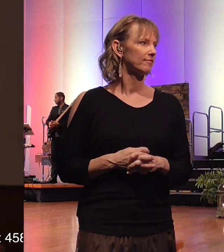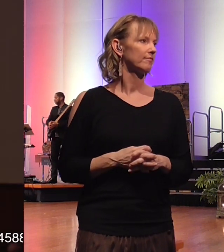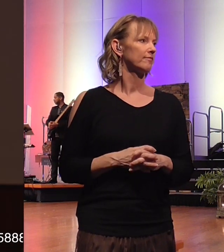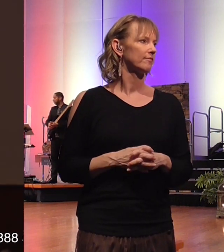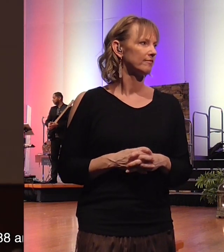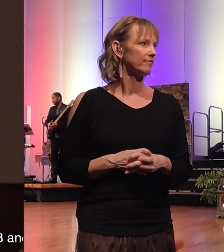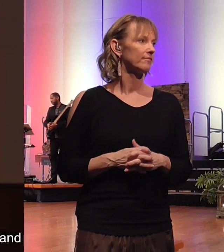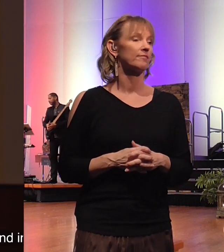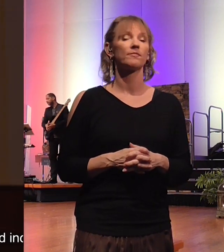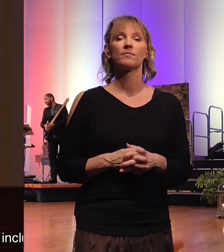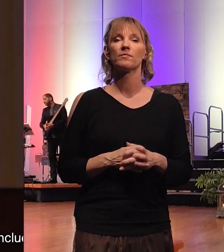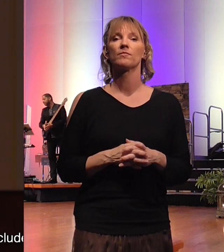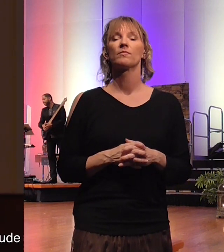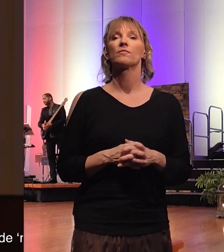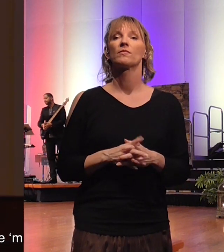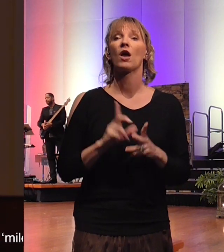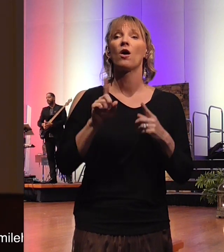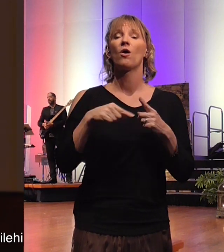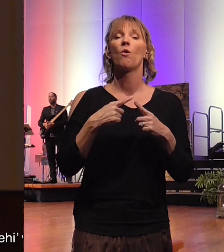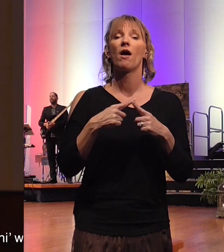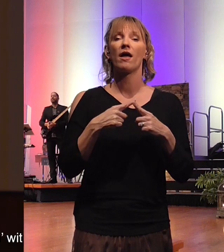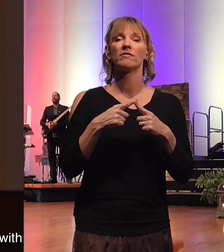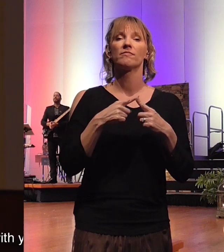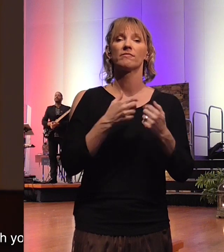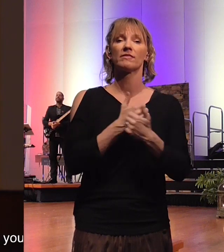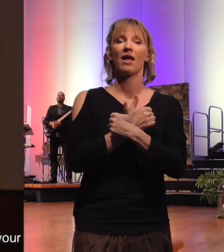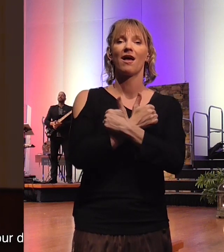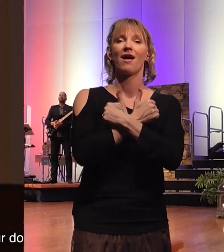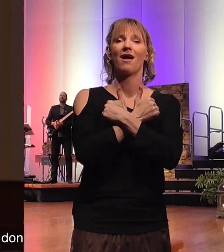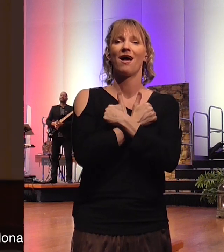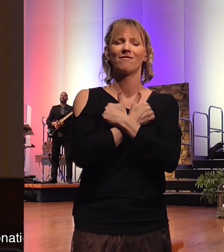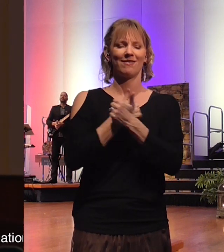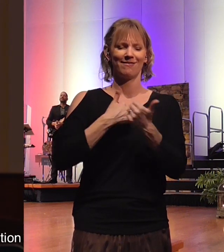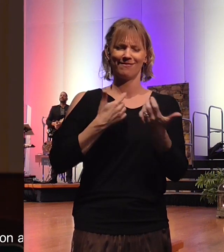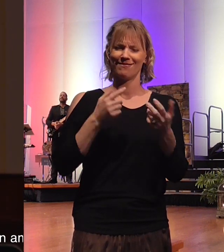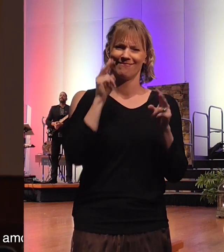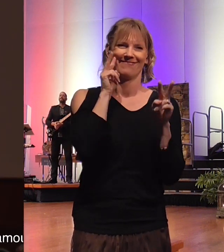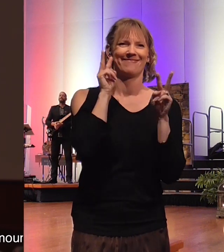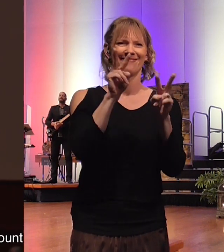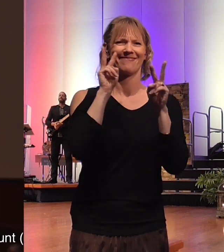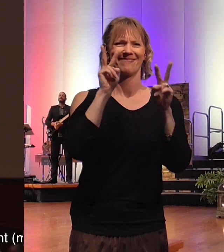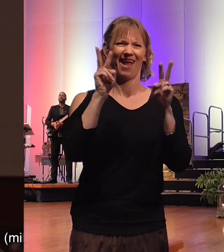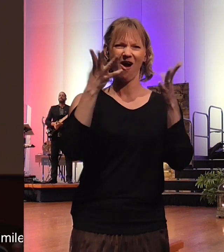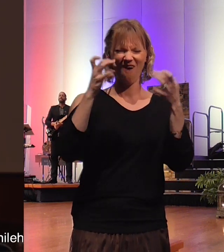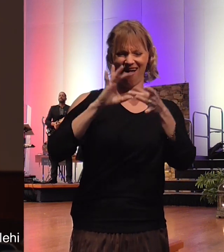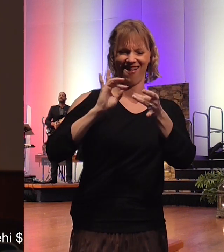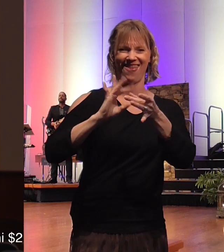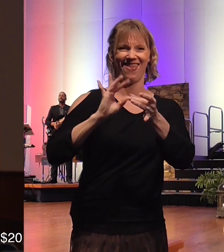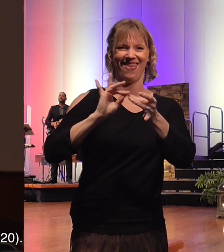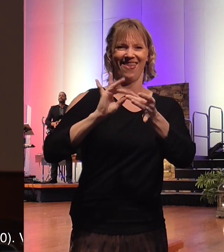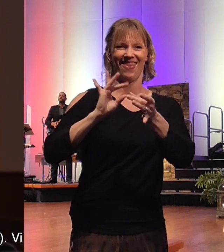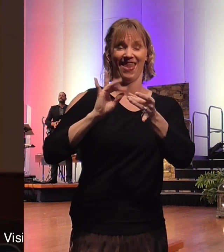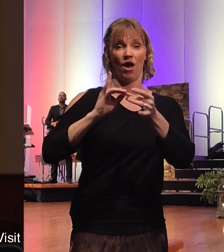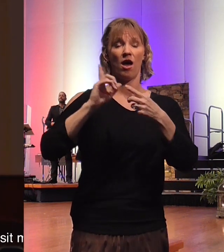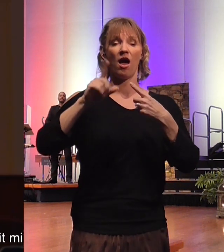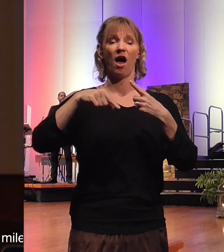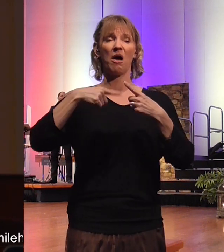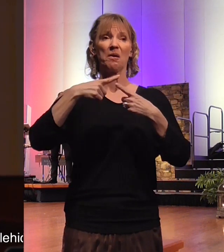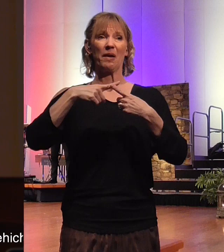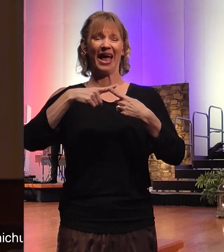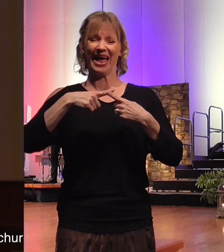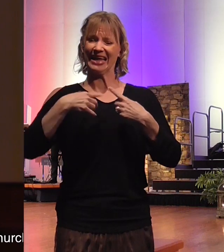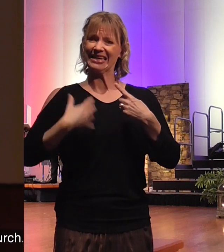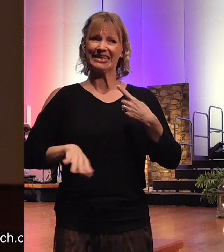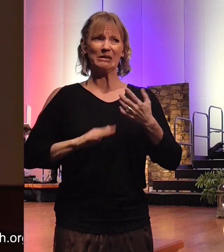When there is love, I can't wait to talk about it. When things get